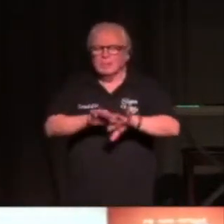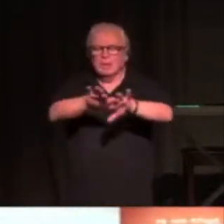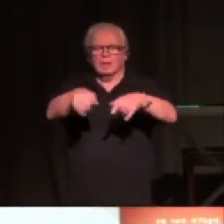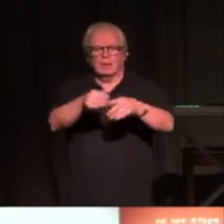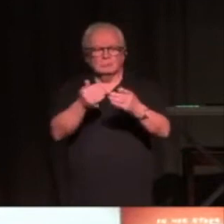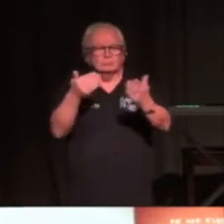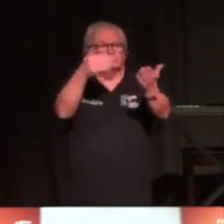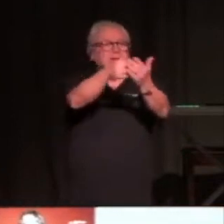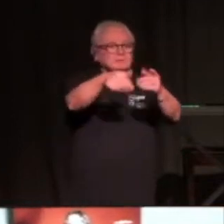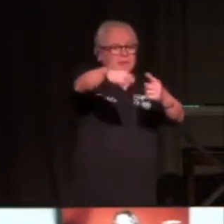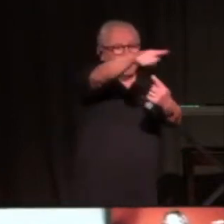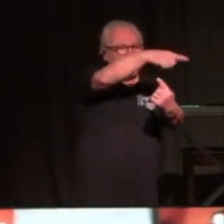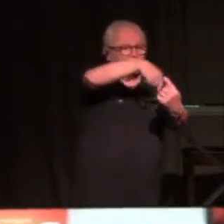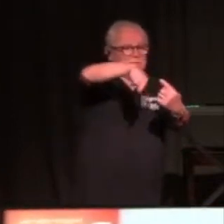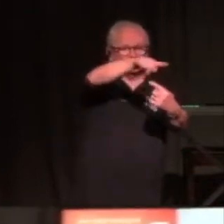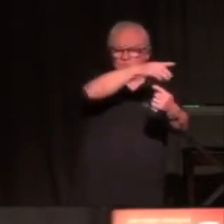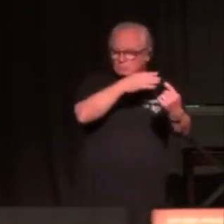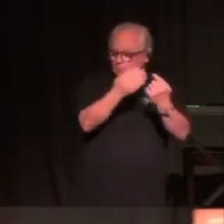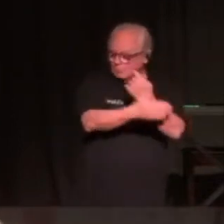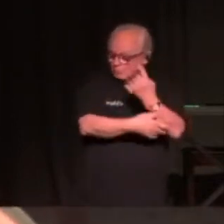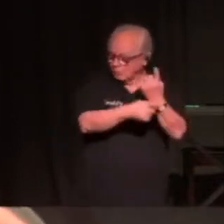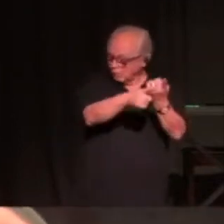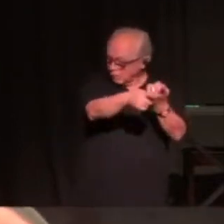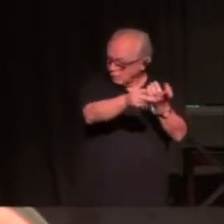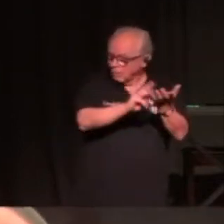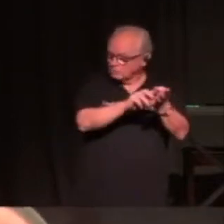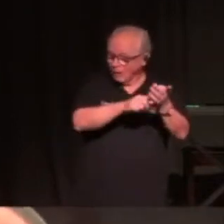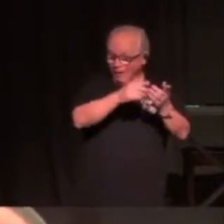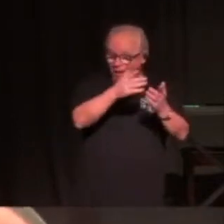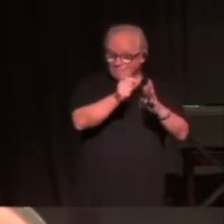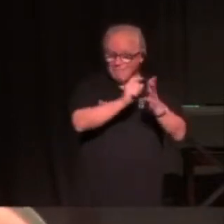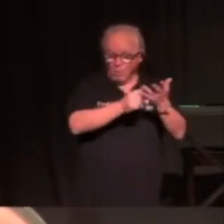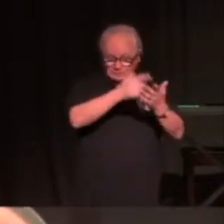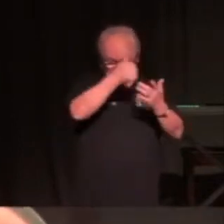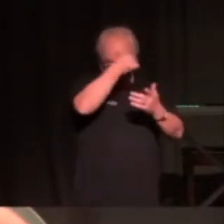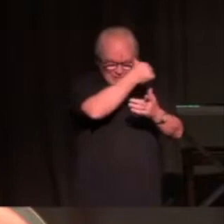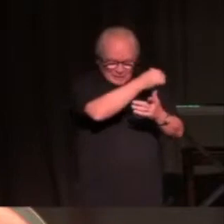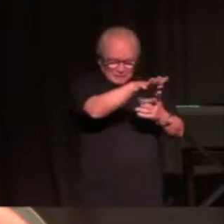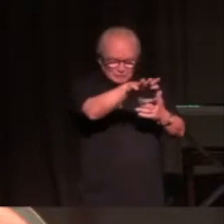island. And he's able to witness to the whole island.